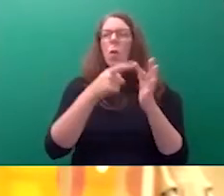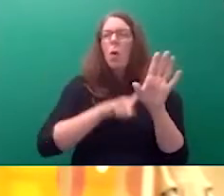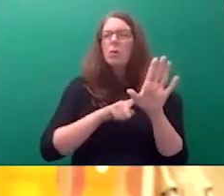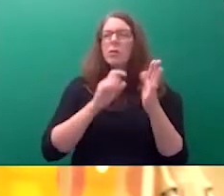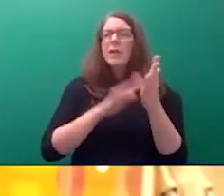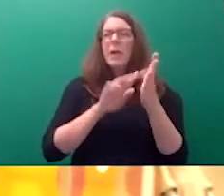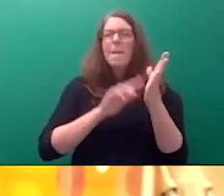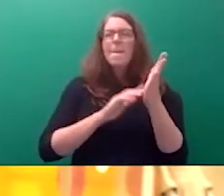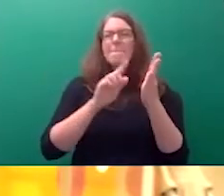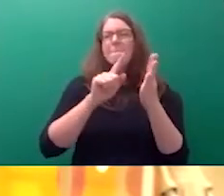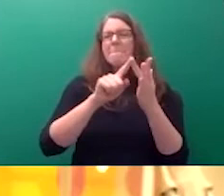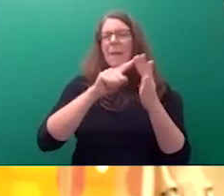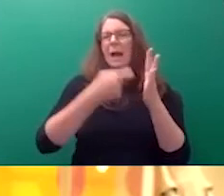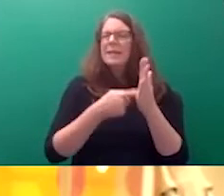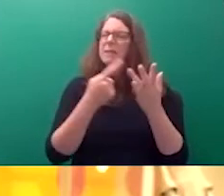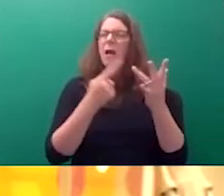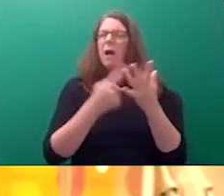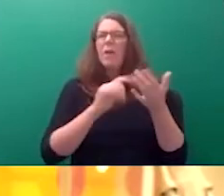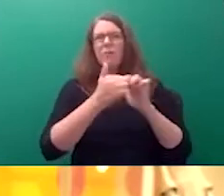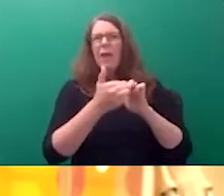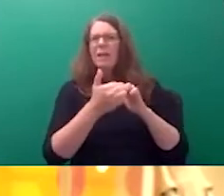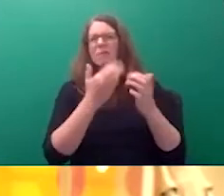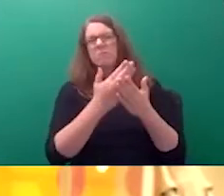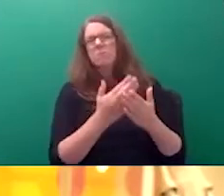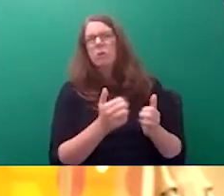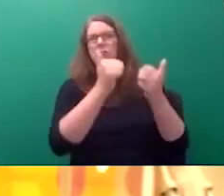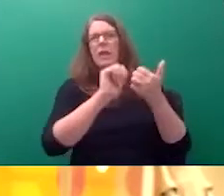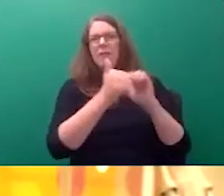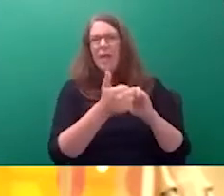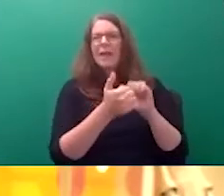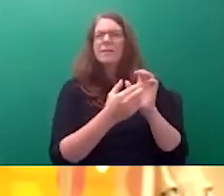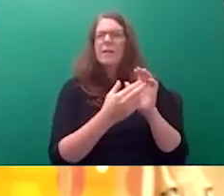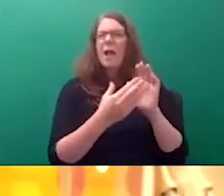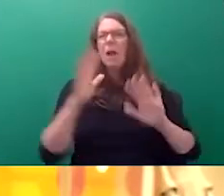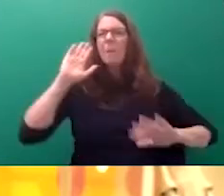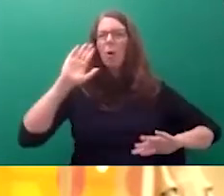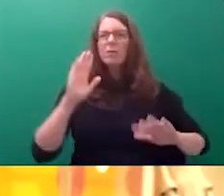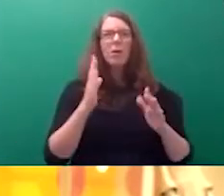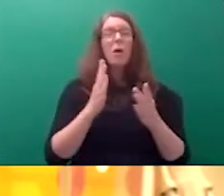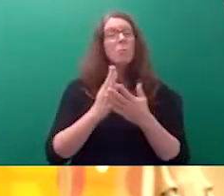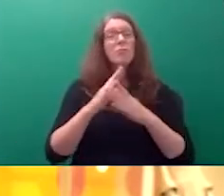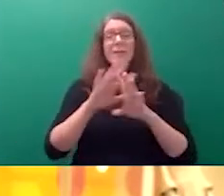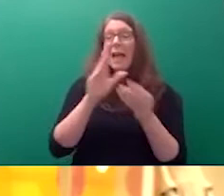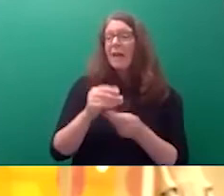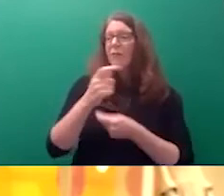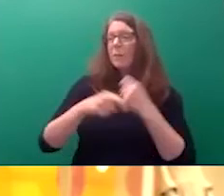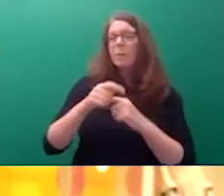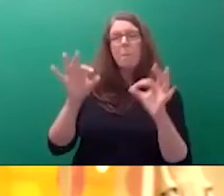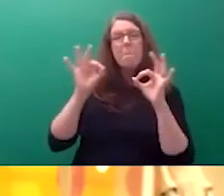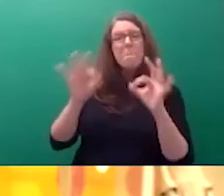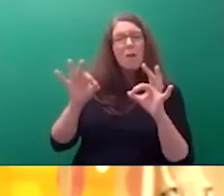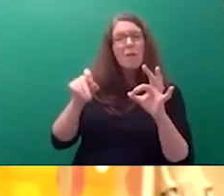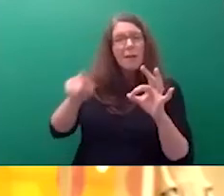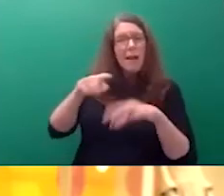the 90s, she was a great friend model. It, how it all came together in these moments. So just contextualizing it, finding